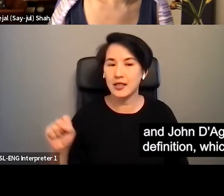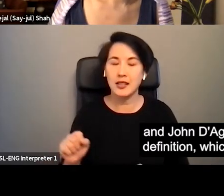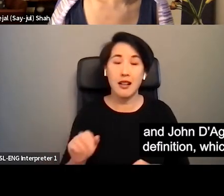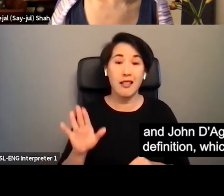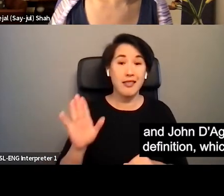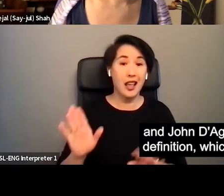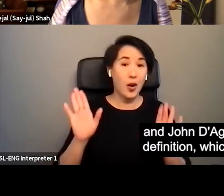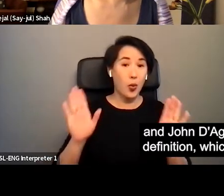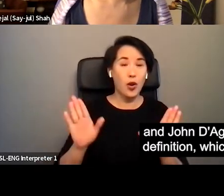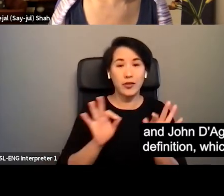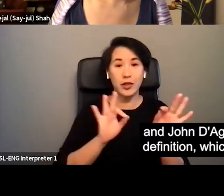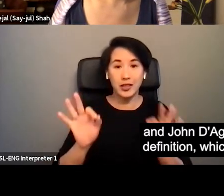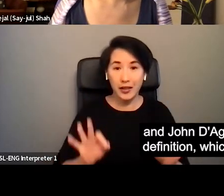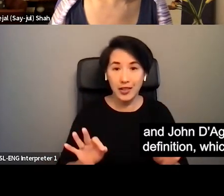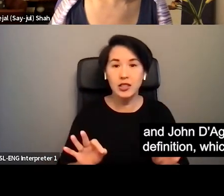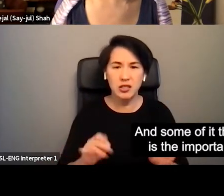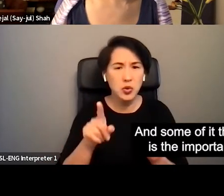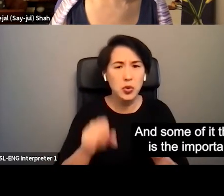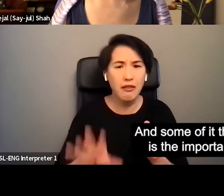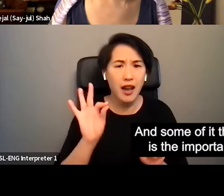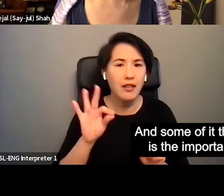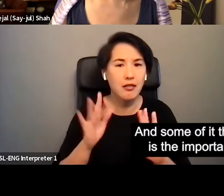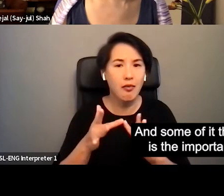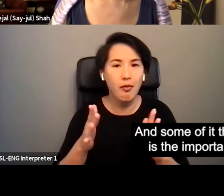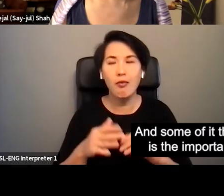wonderful definition, which you can find online,